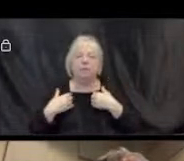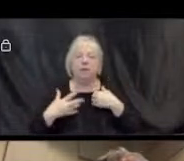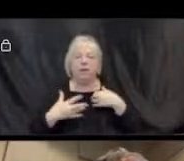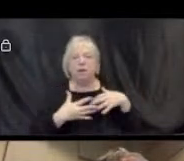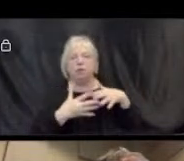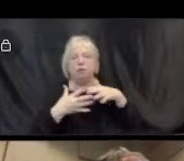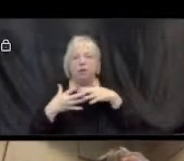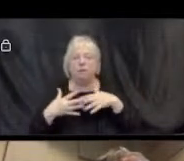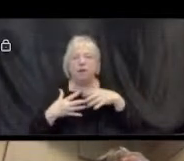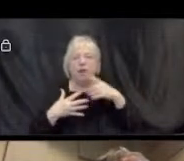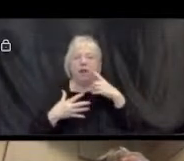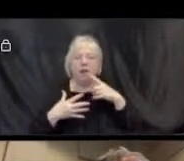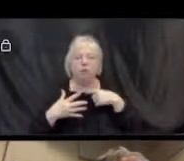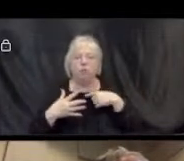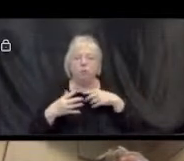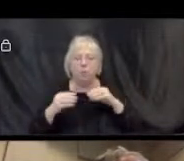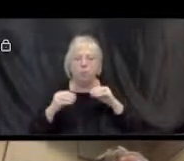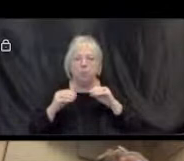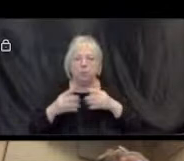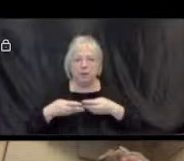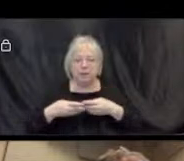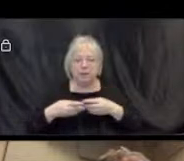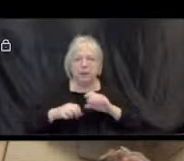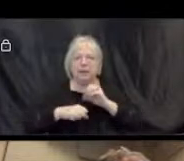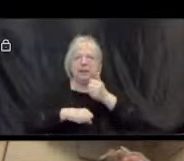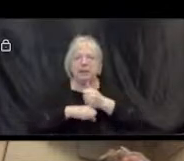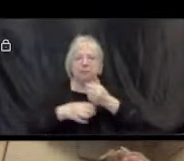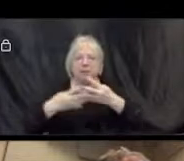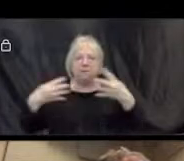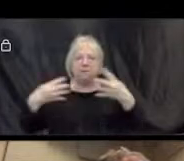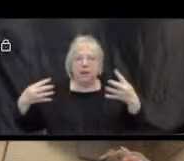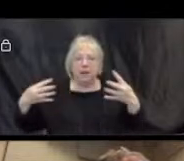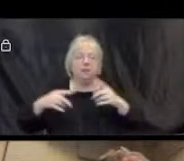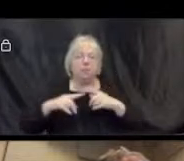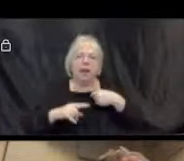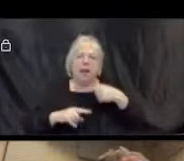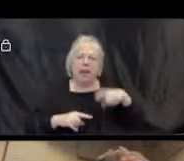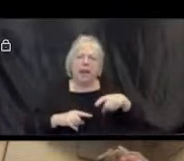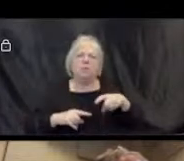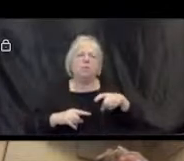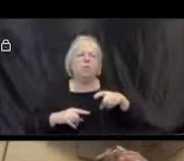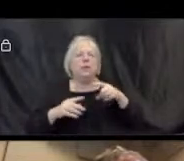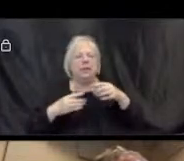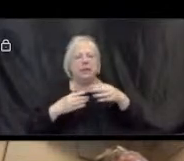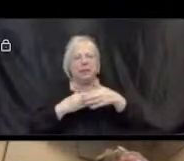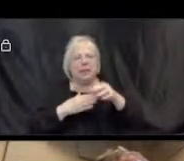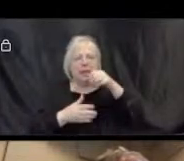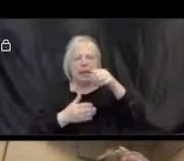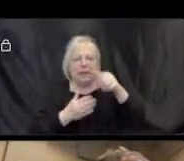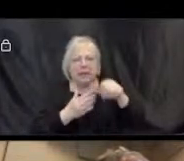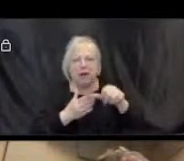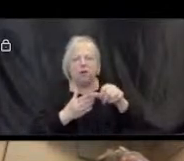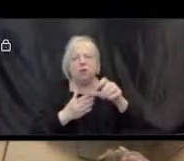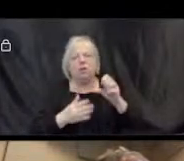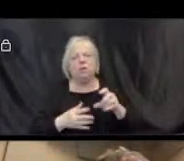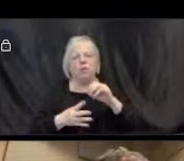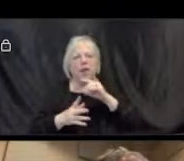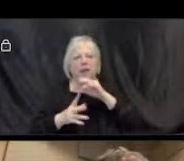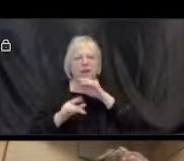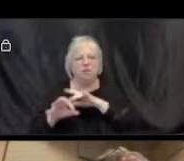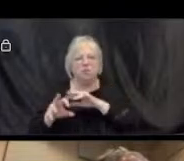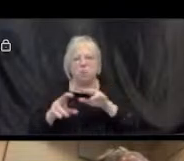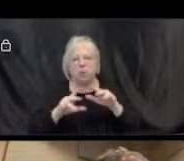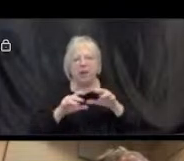and had to send them a letter notifying them that they needed to move that debris so the surveyor could access the